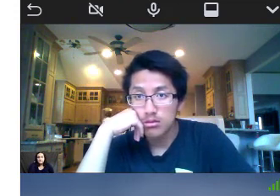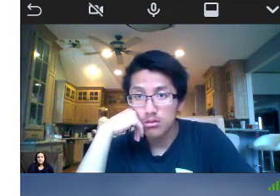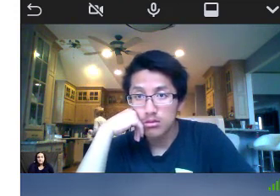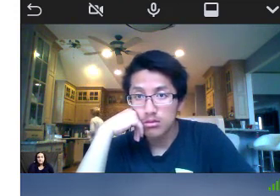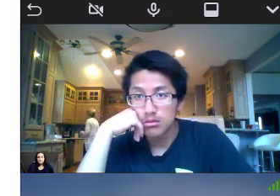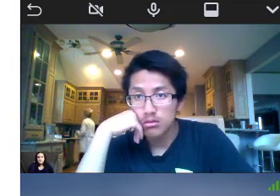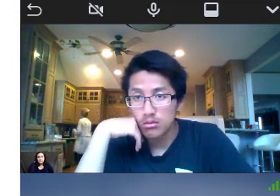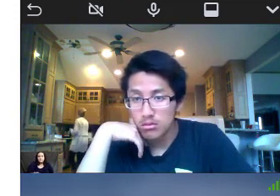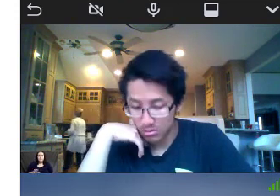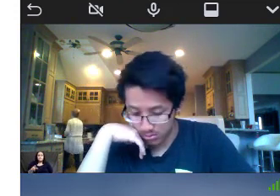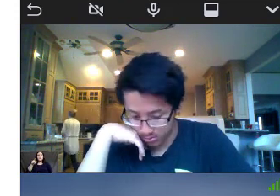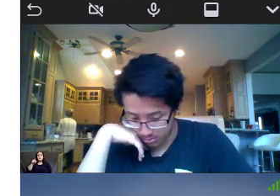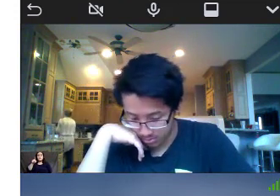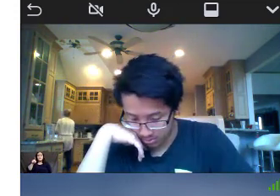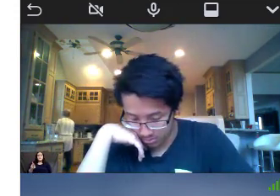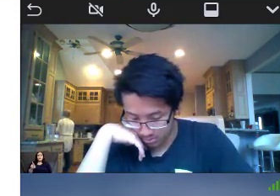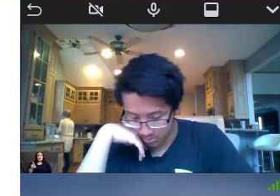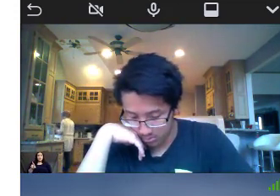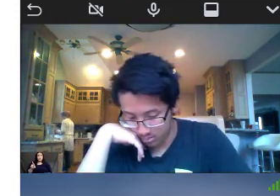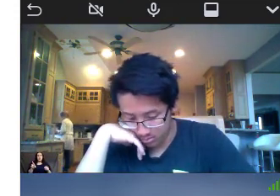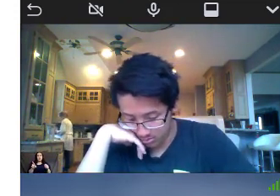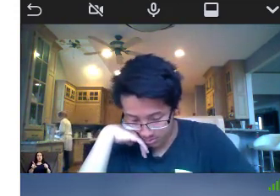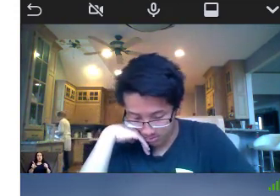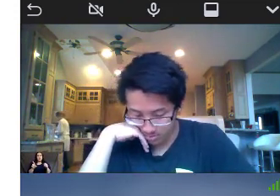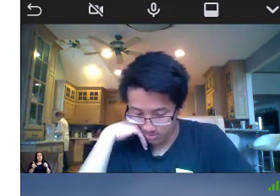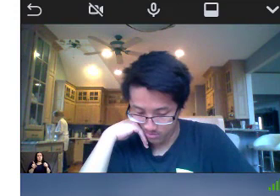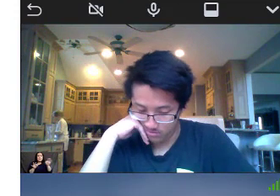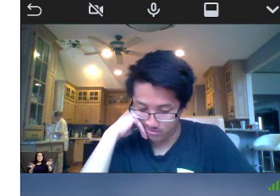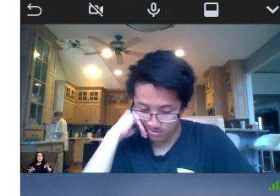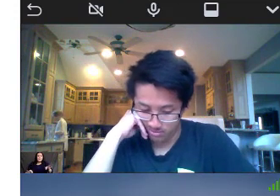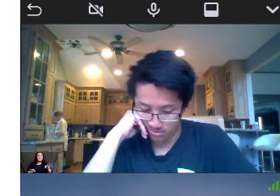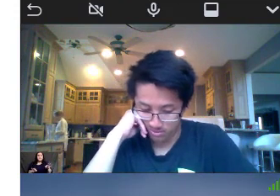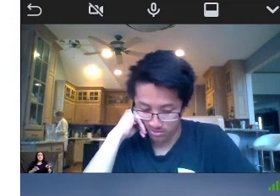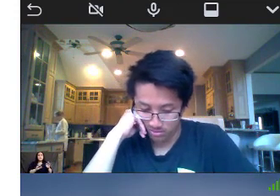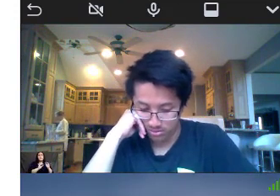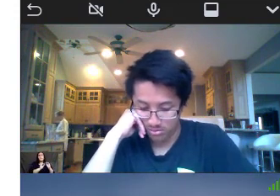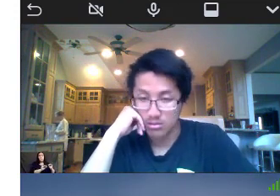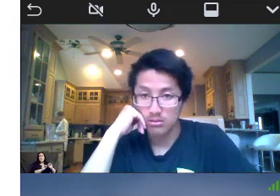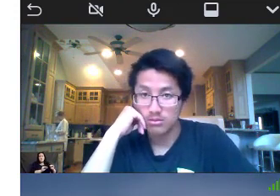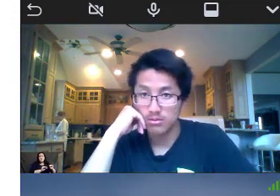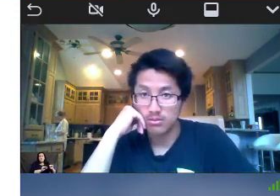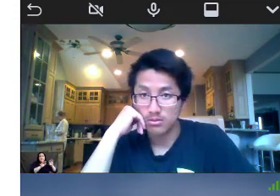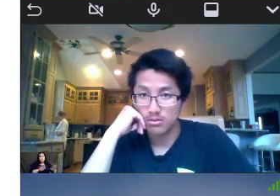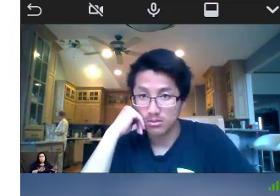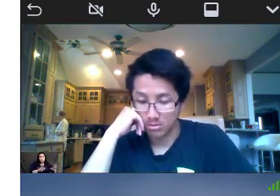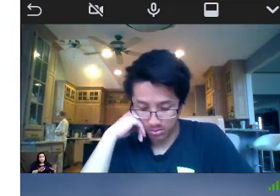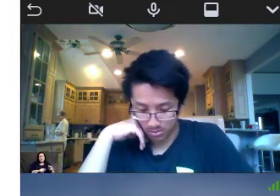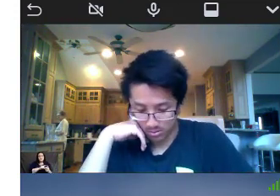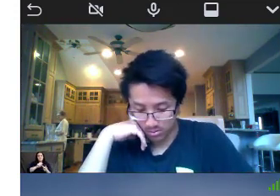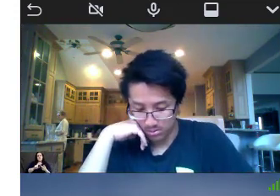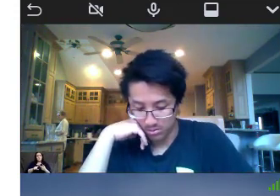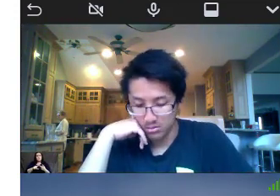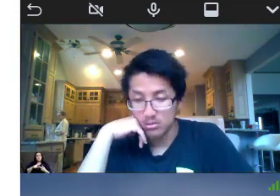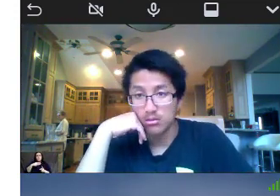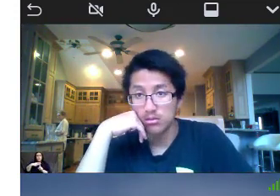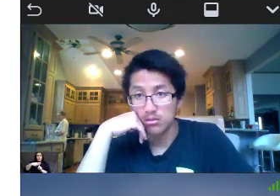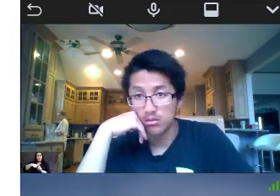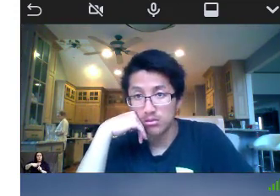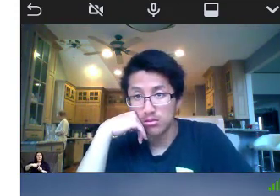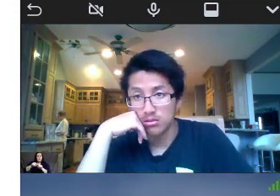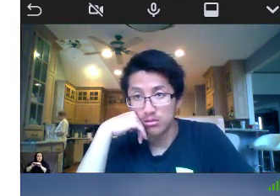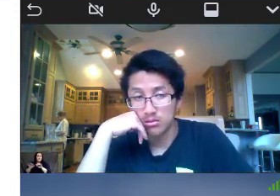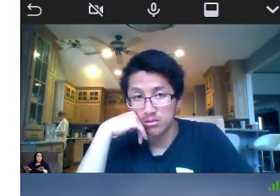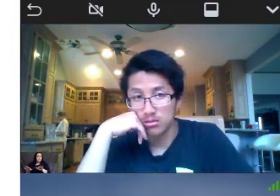versus thermal diffusivity, right? What that means, right? So this is like the diffusion of velocity and the